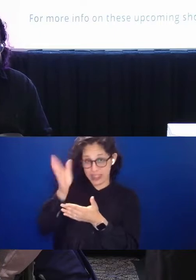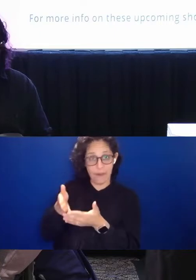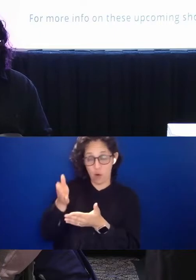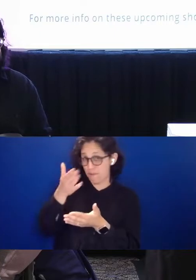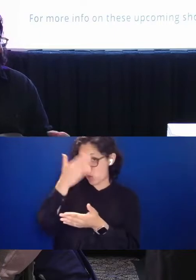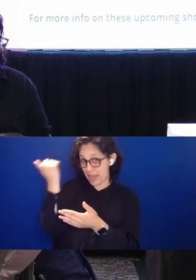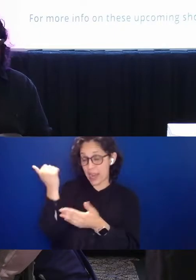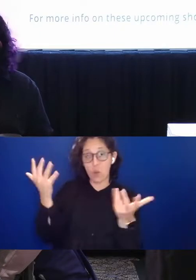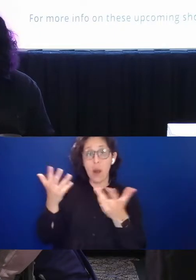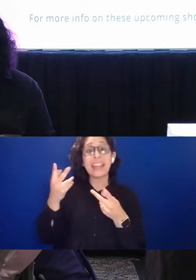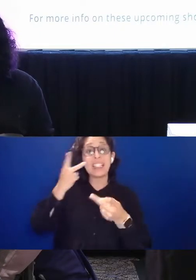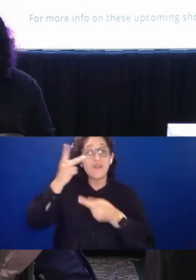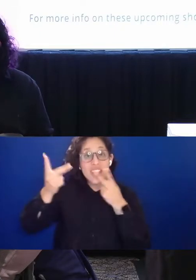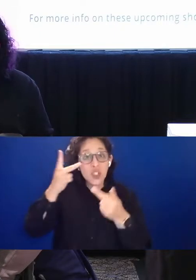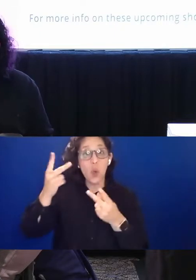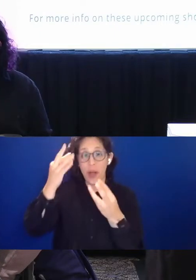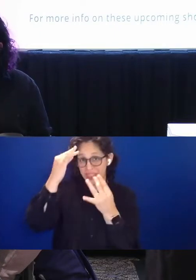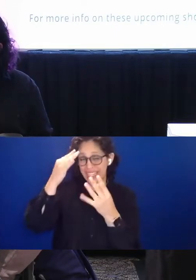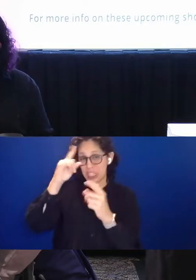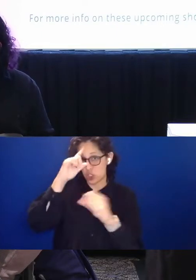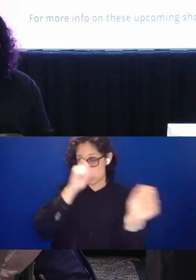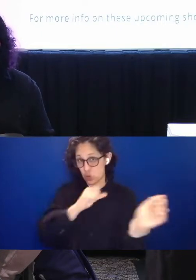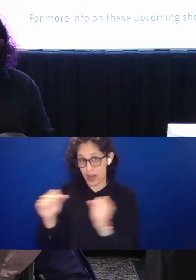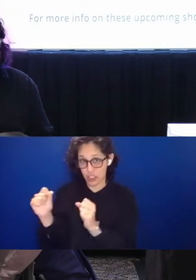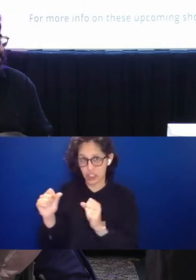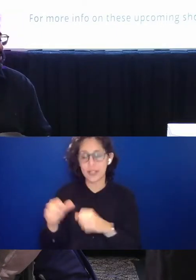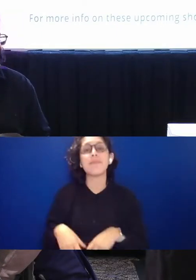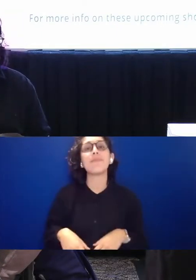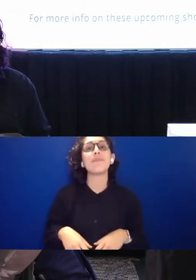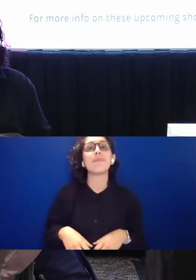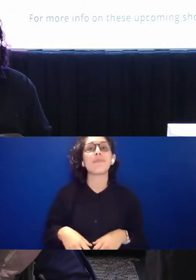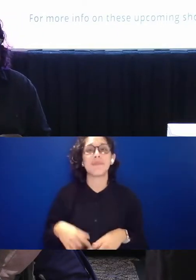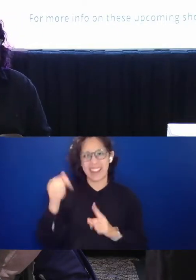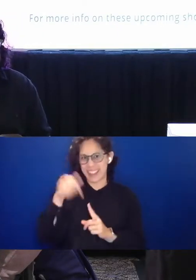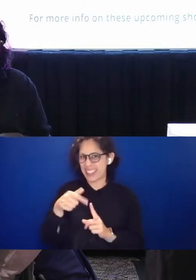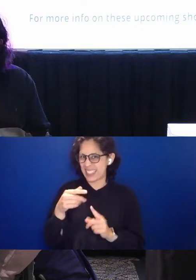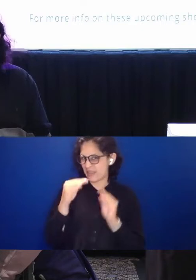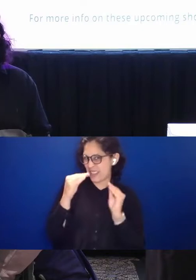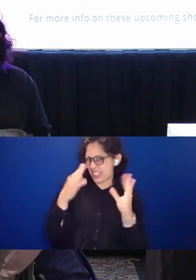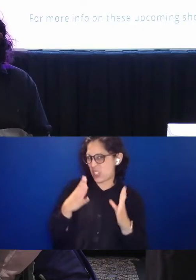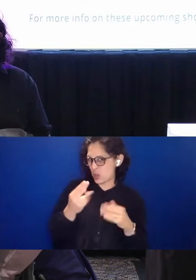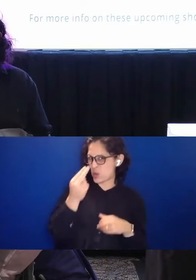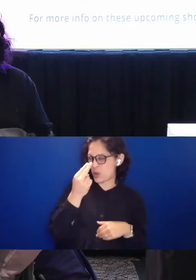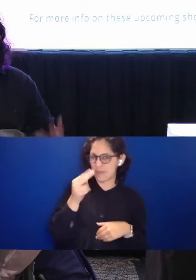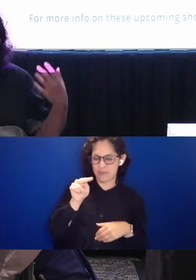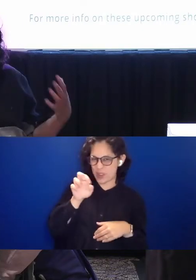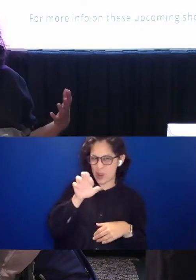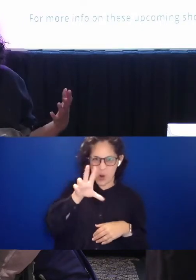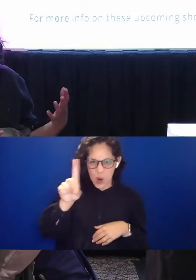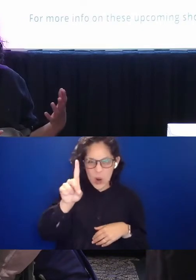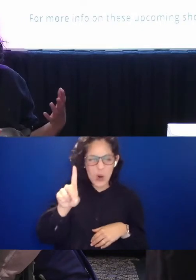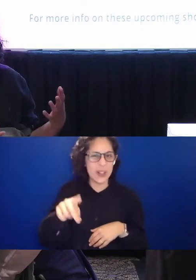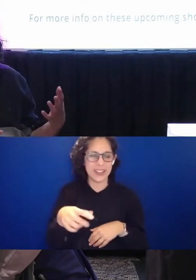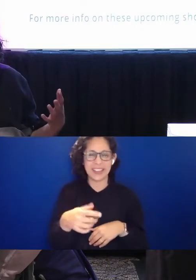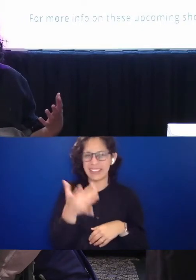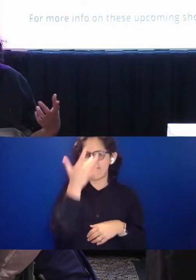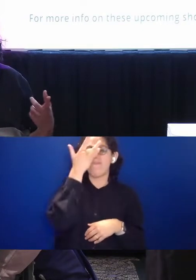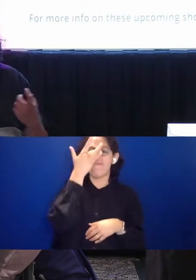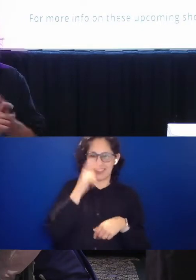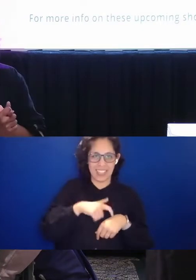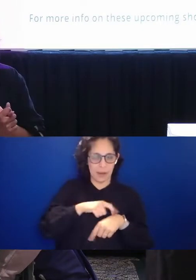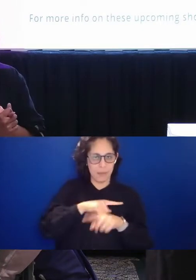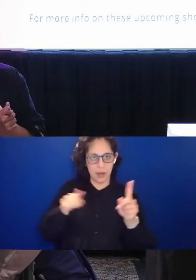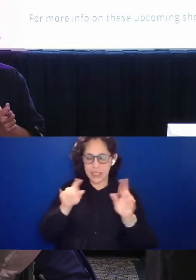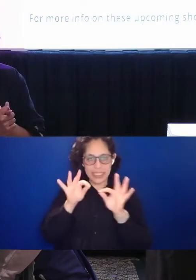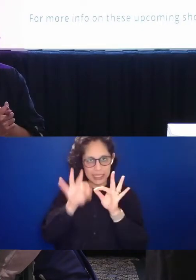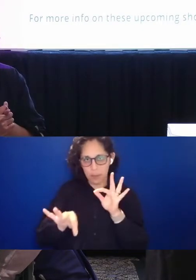strategies. It's the teaching artist nerd time. It's friggin' great, and it's as simple as when folks look at a painting, you